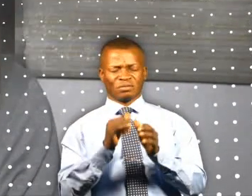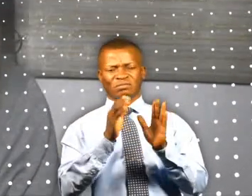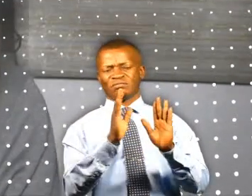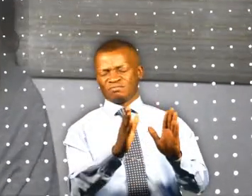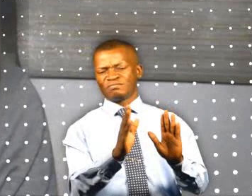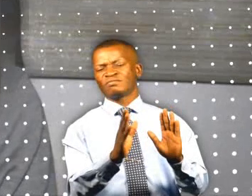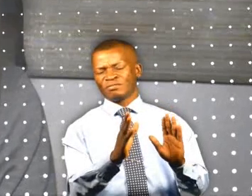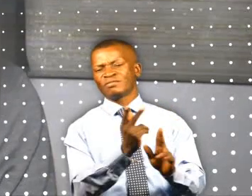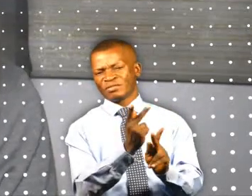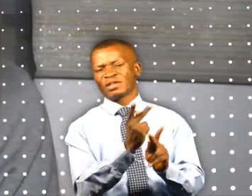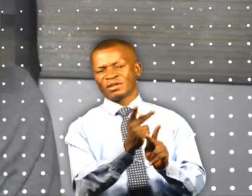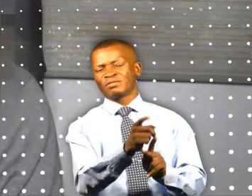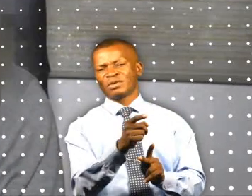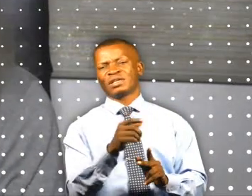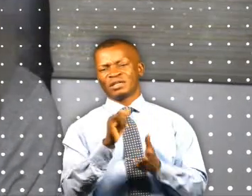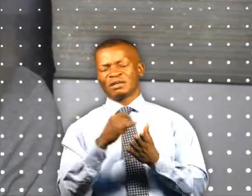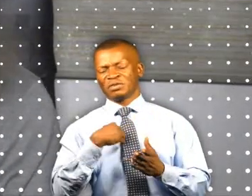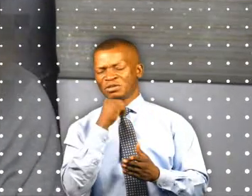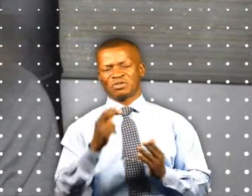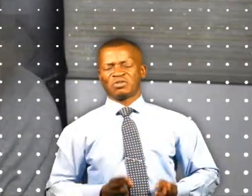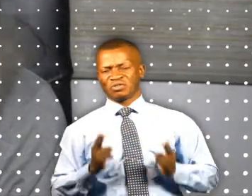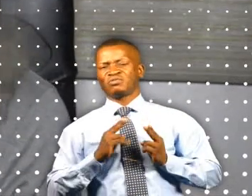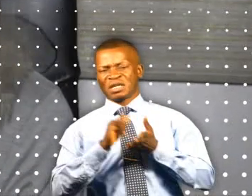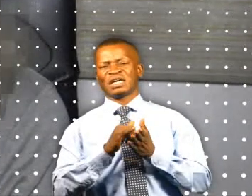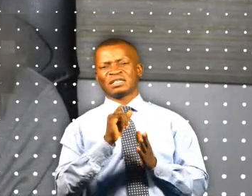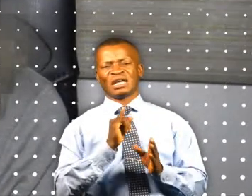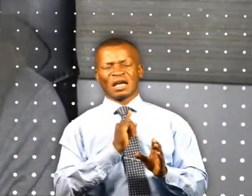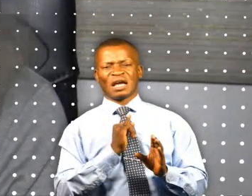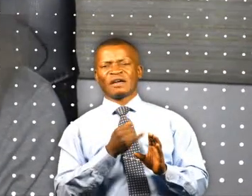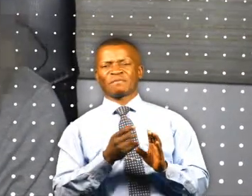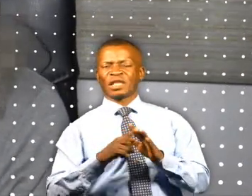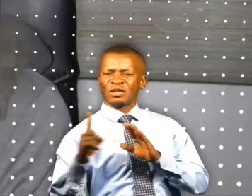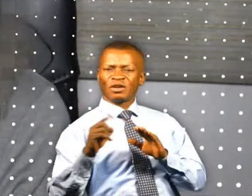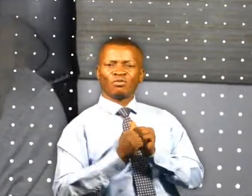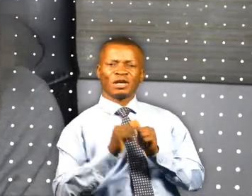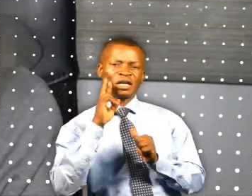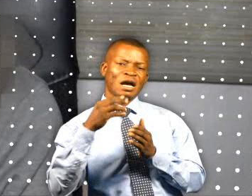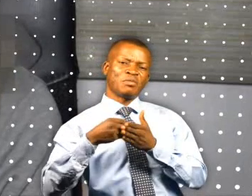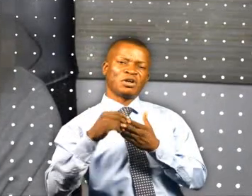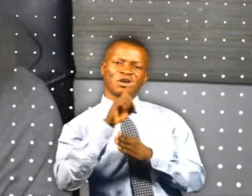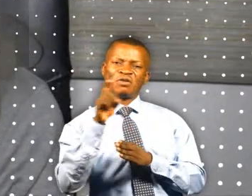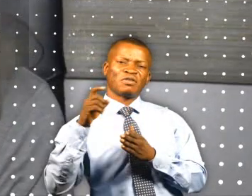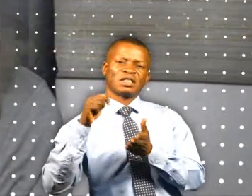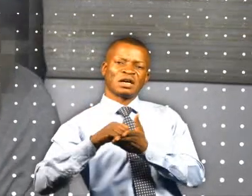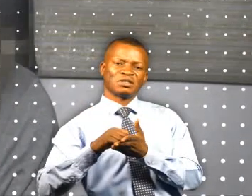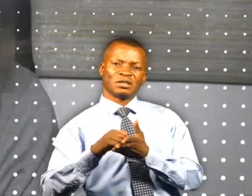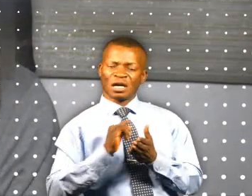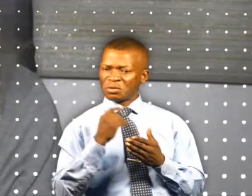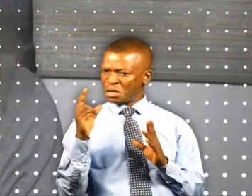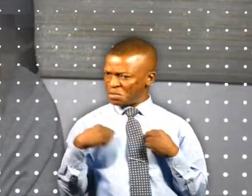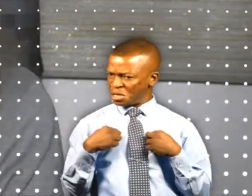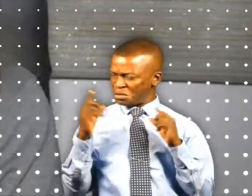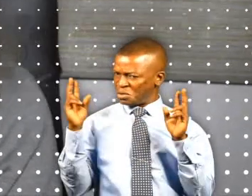should put myself inside, said that I'm not a woman being. That I run away with 100,000. I told her I didn't carry any money, and